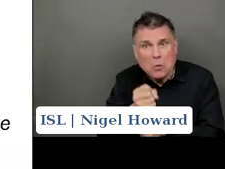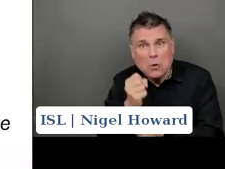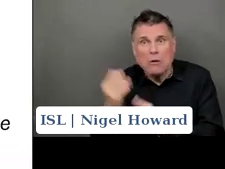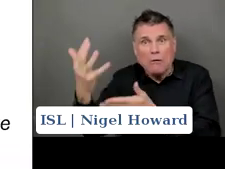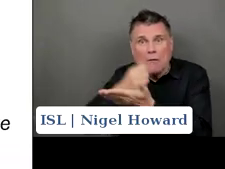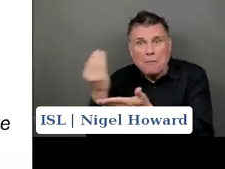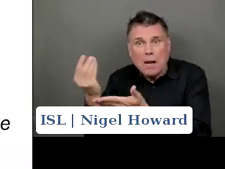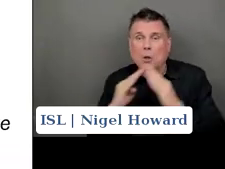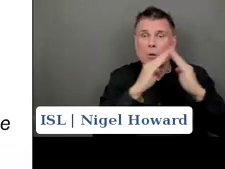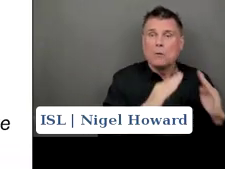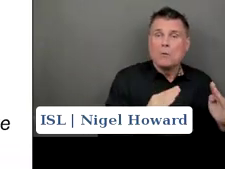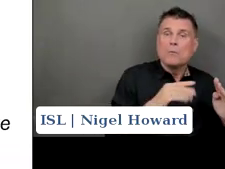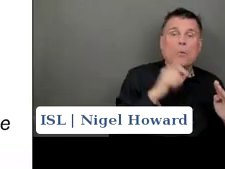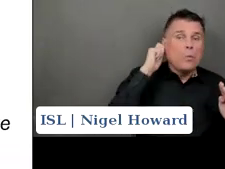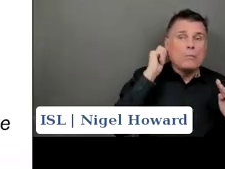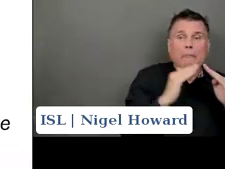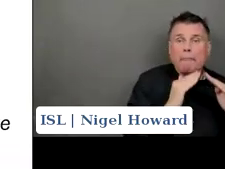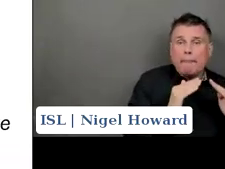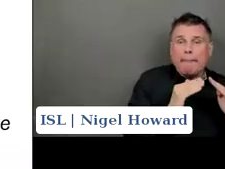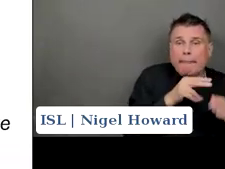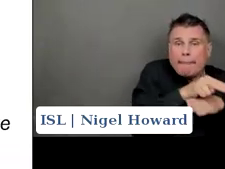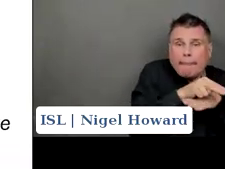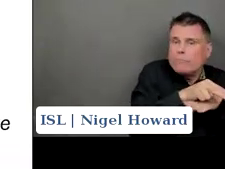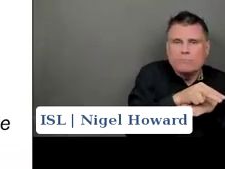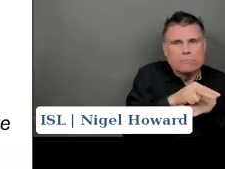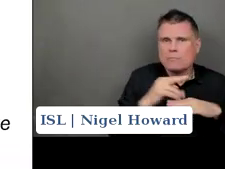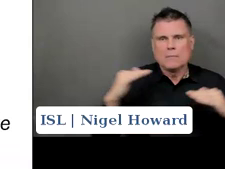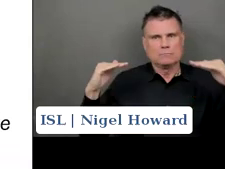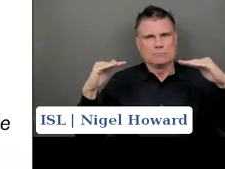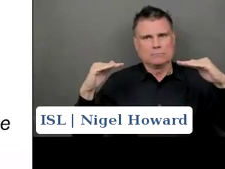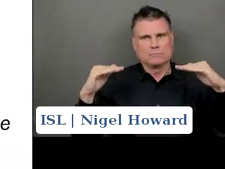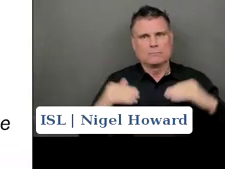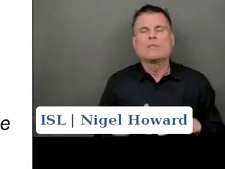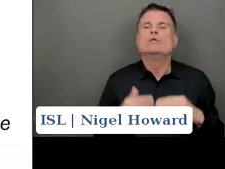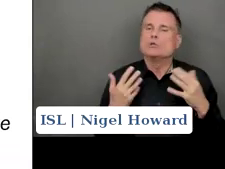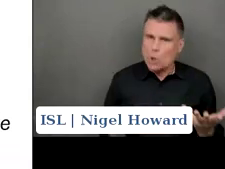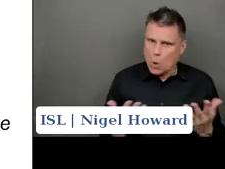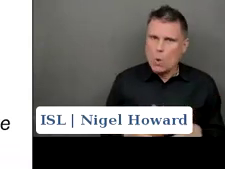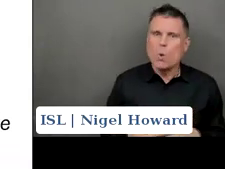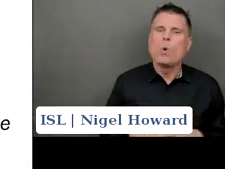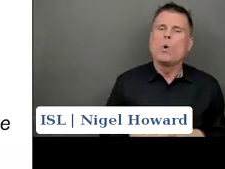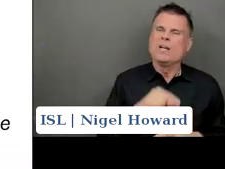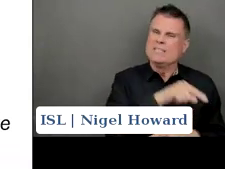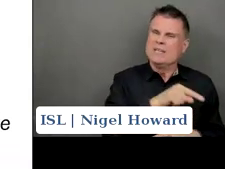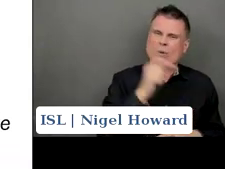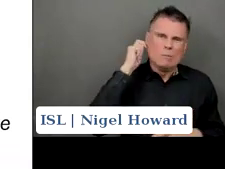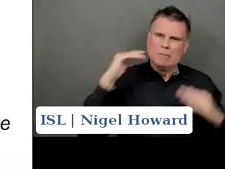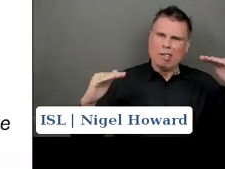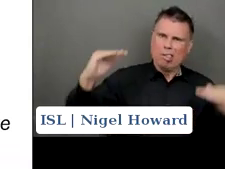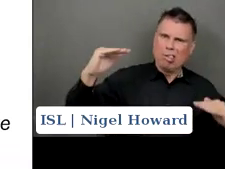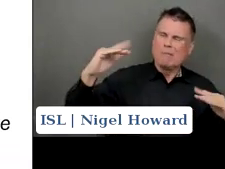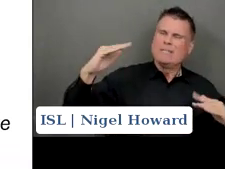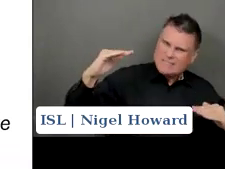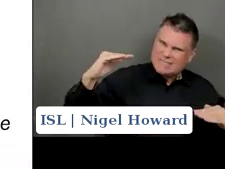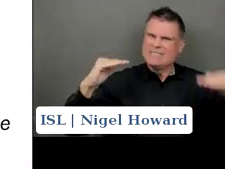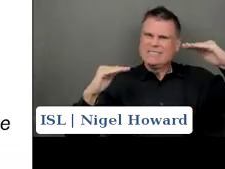as significantly as they are now. Persons with disabilities would be able to access community-based support, so moving